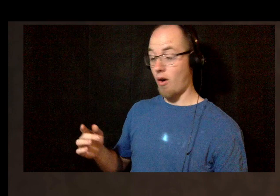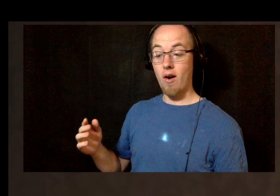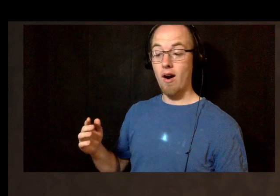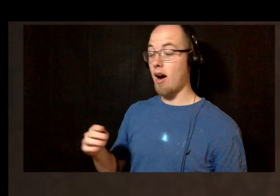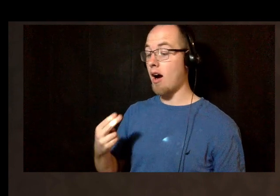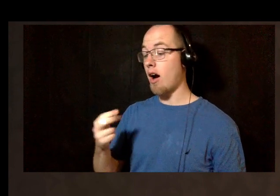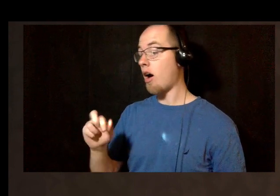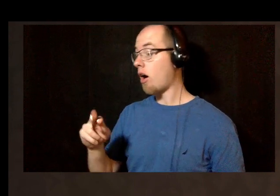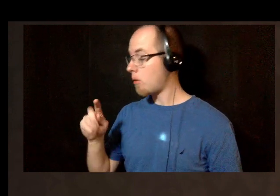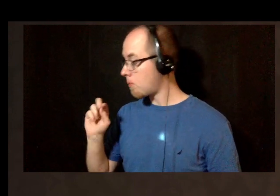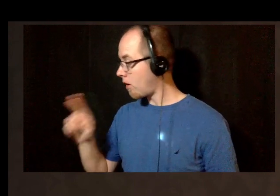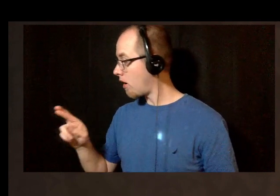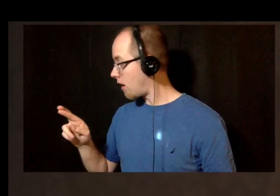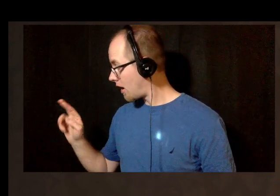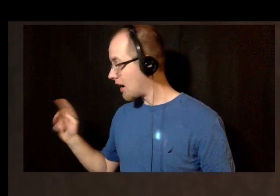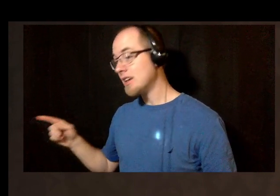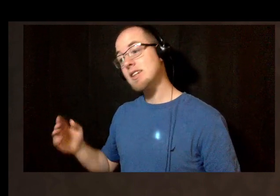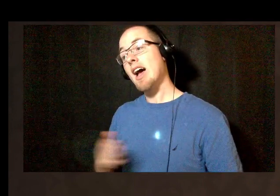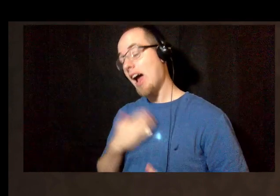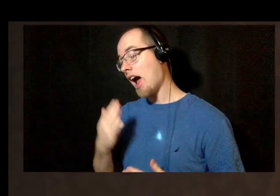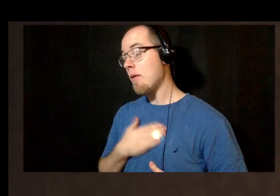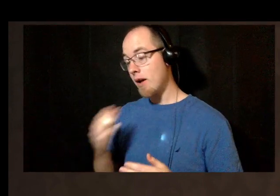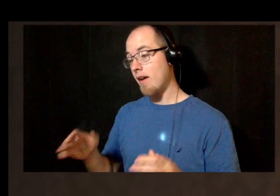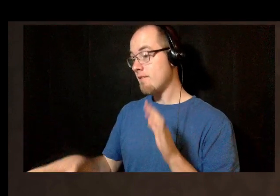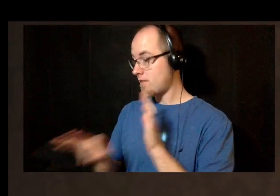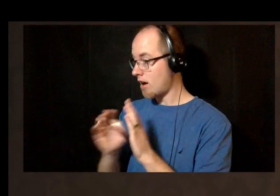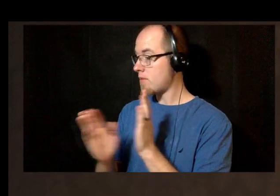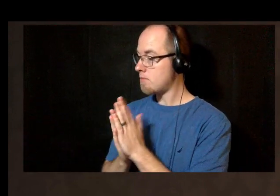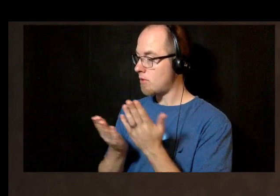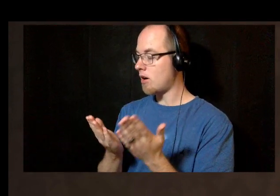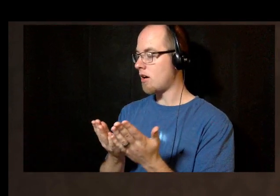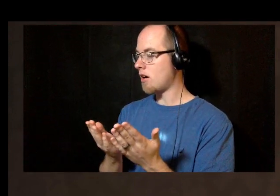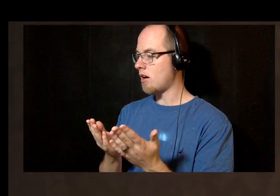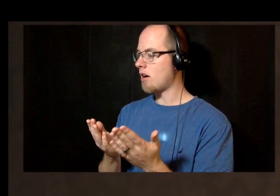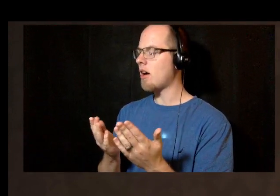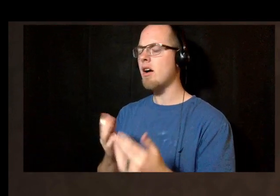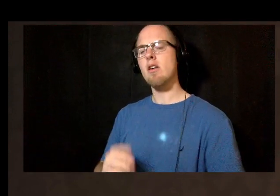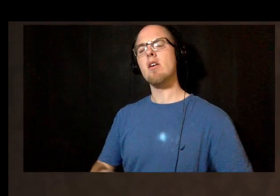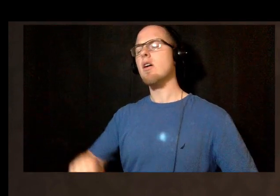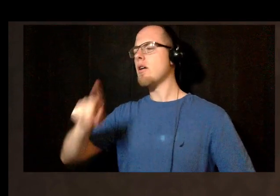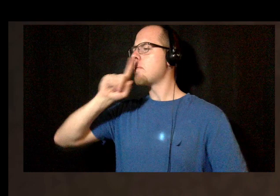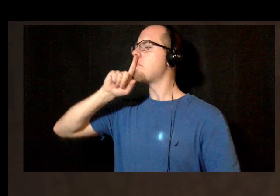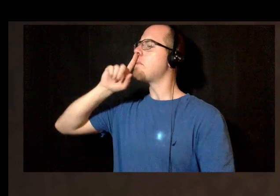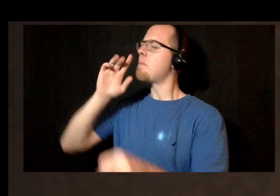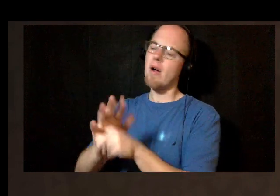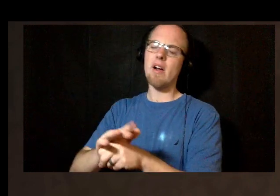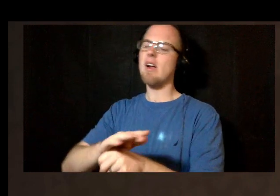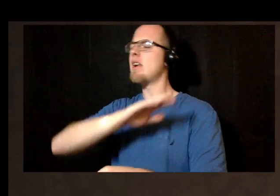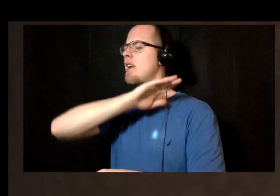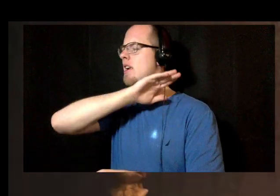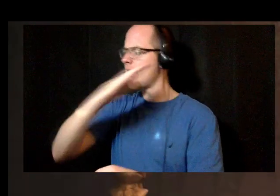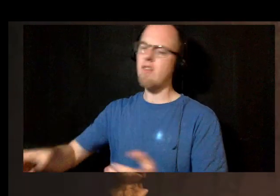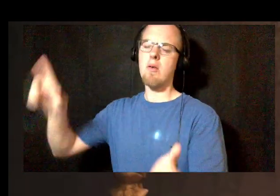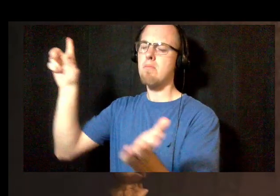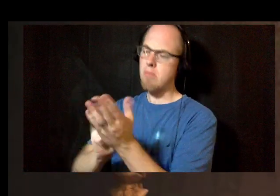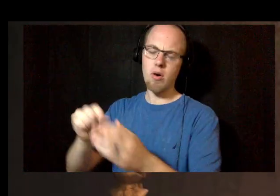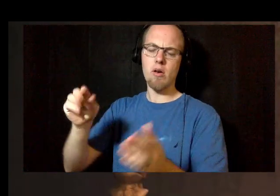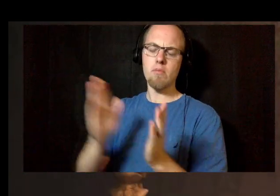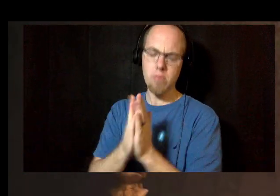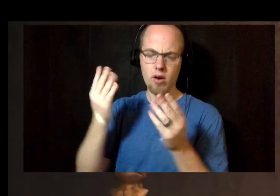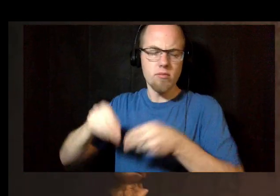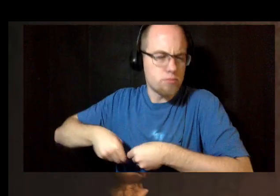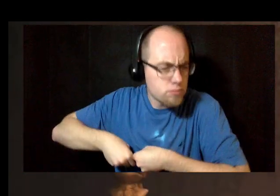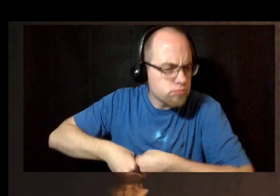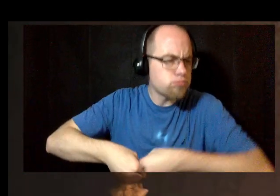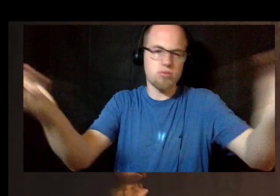that the manuscript was discovered and suddenly reversed her lifelong vow to never, ever, ever publish another book